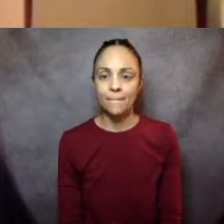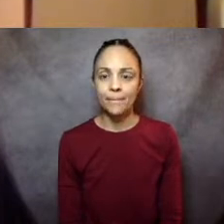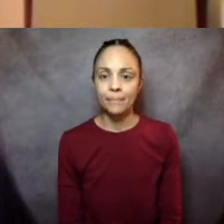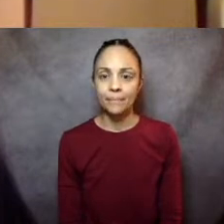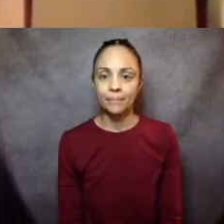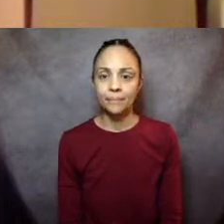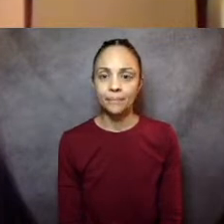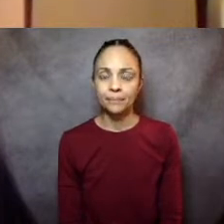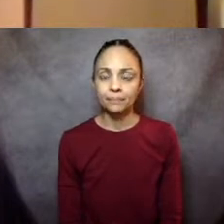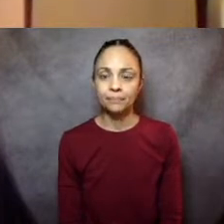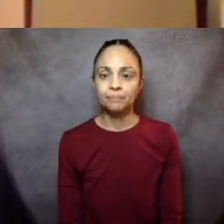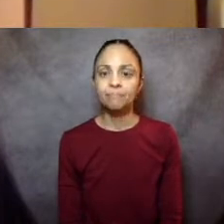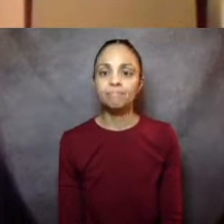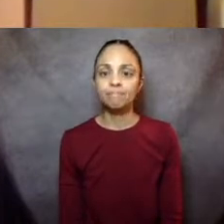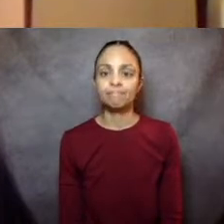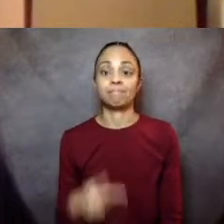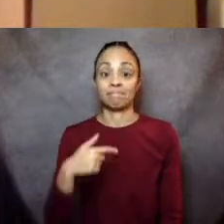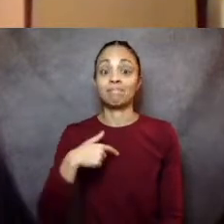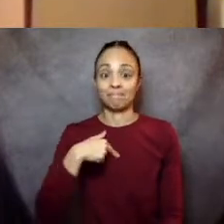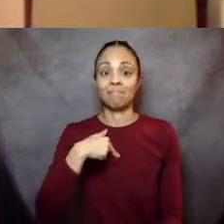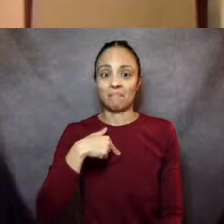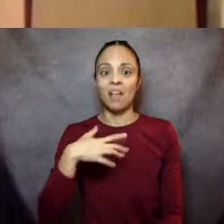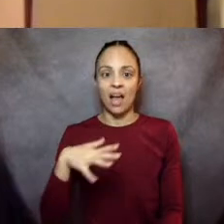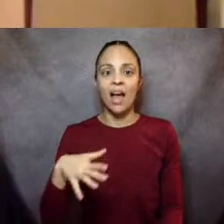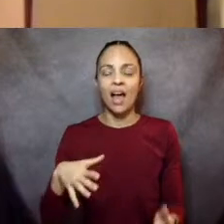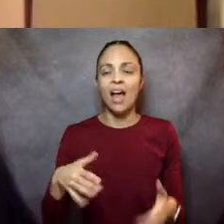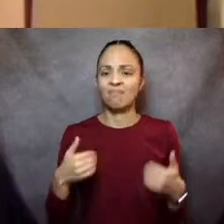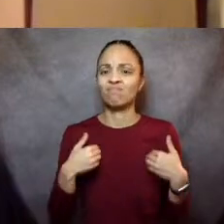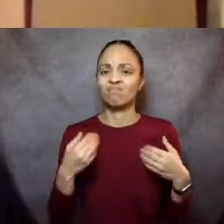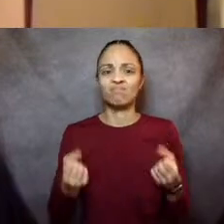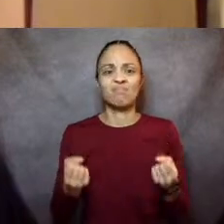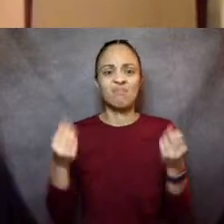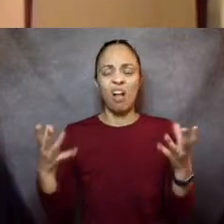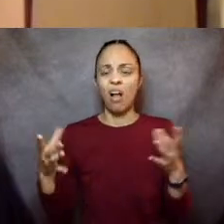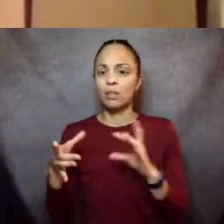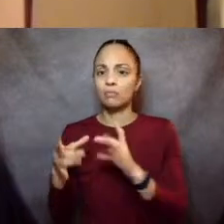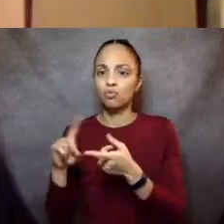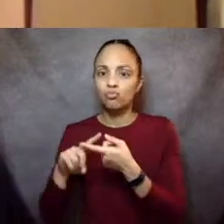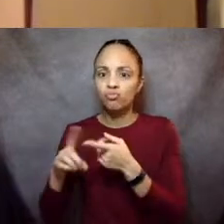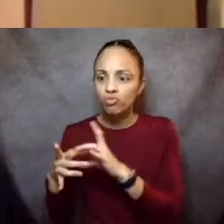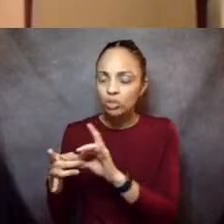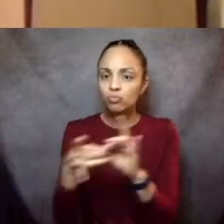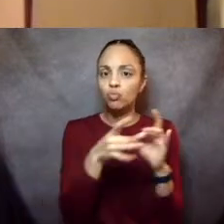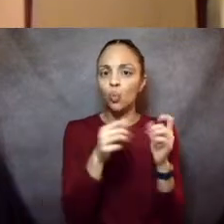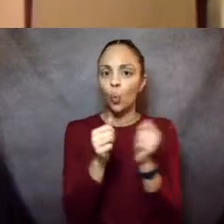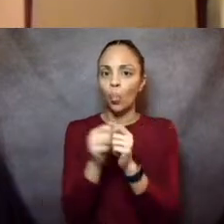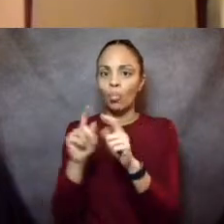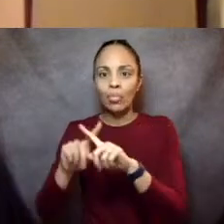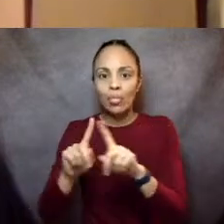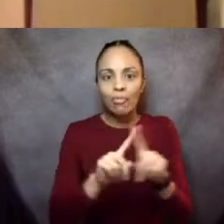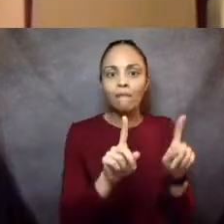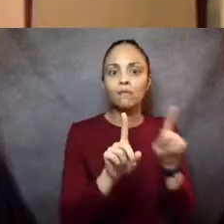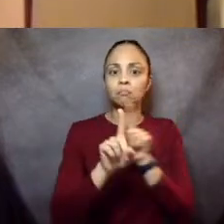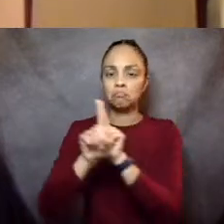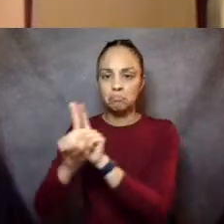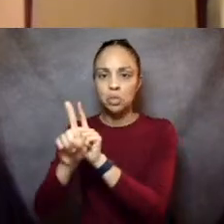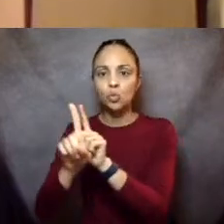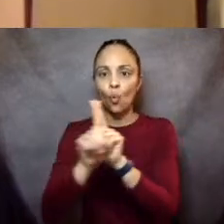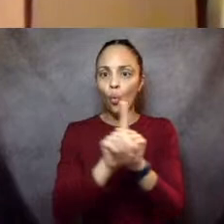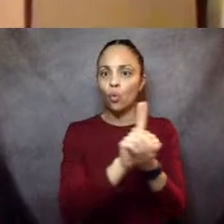friendships, mentorships, I was able to start with Donnie McHale's